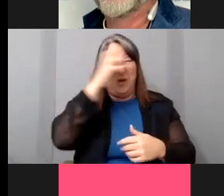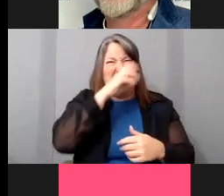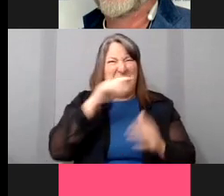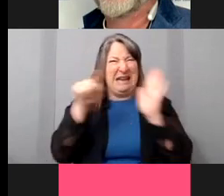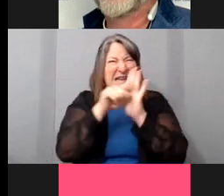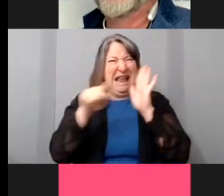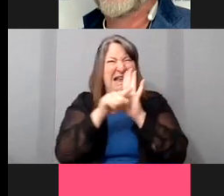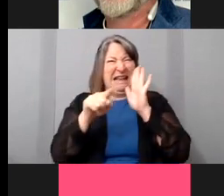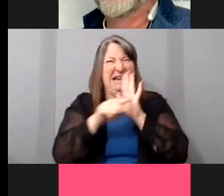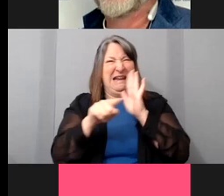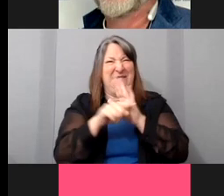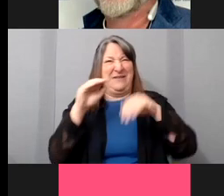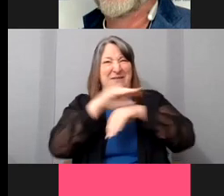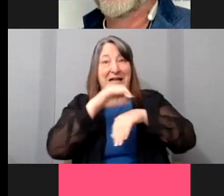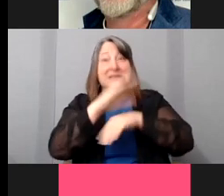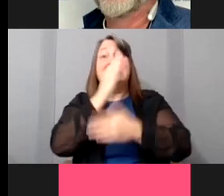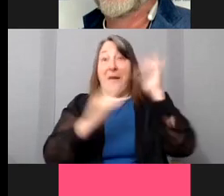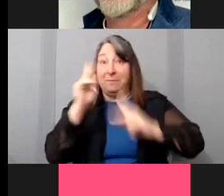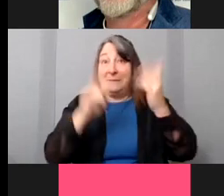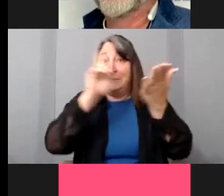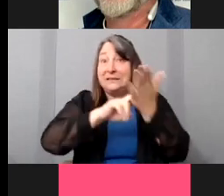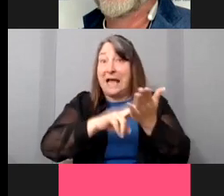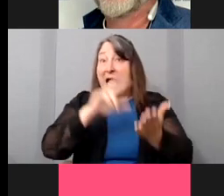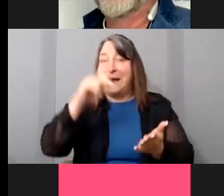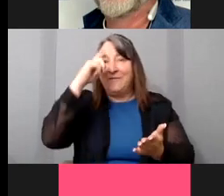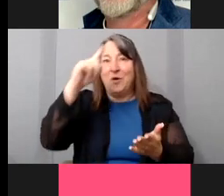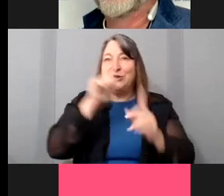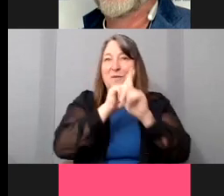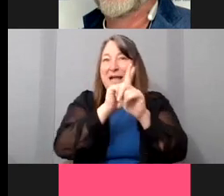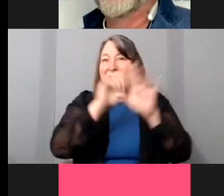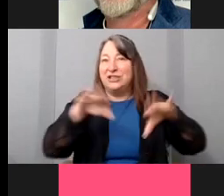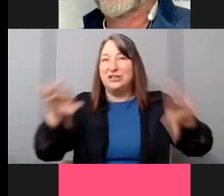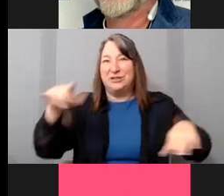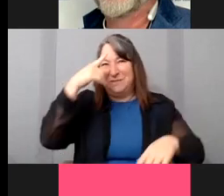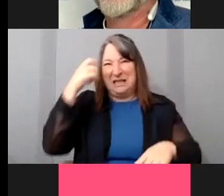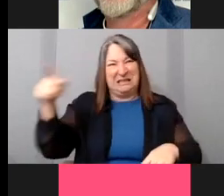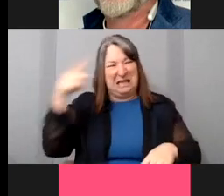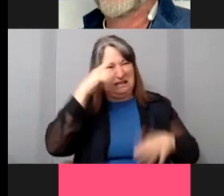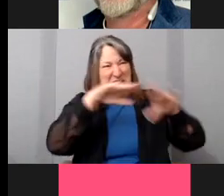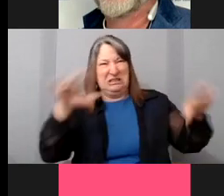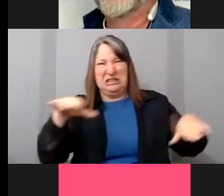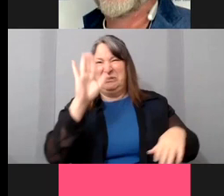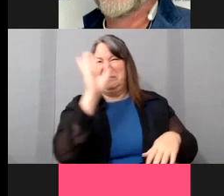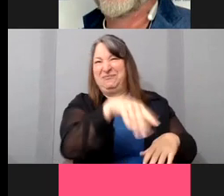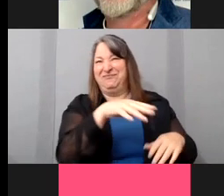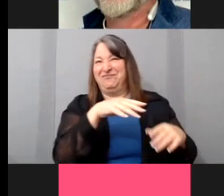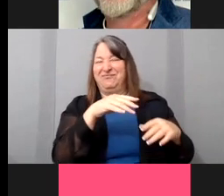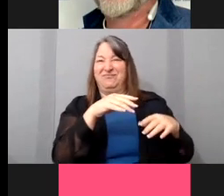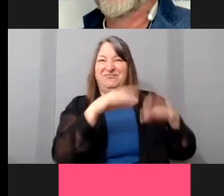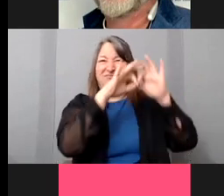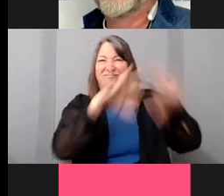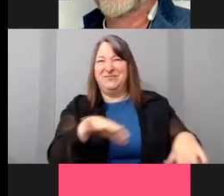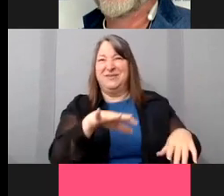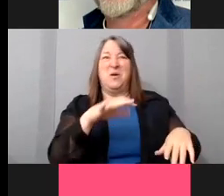a segment of people that sign up to mentor children because they don't really think highly of children or their parents or the schools that the kids are in